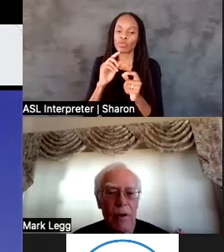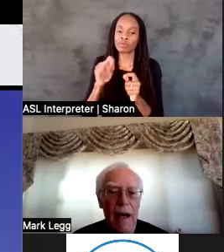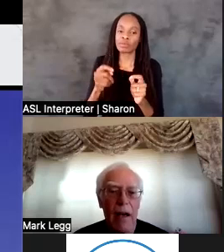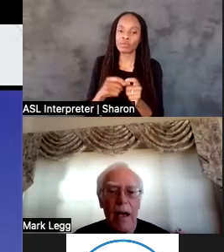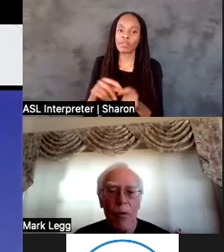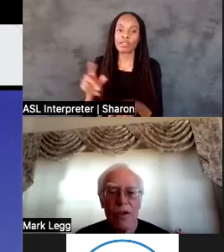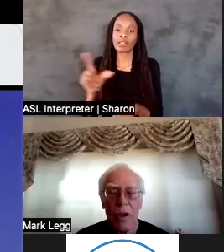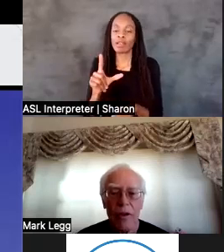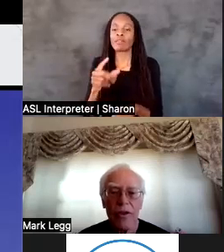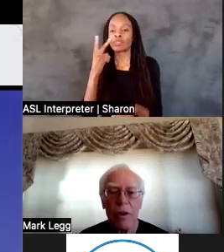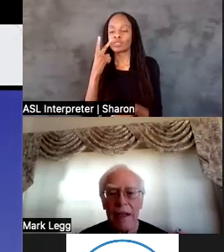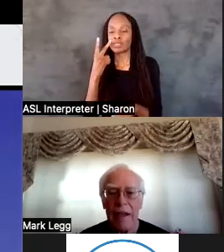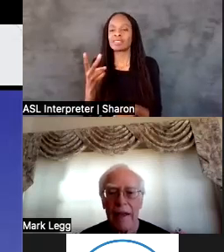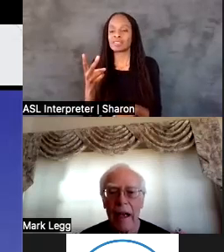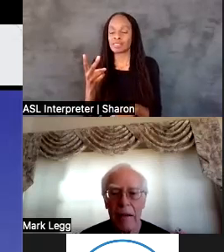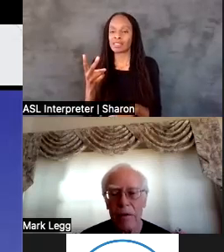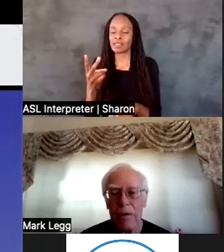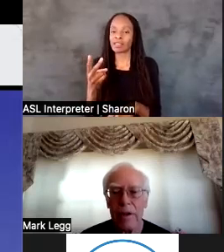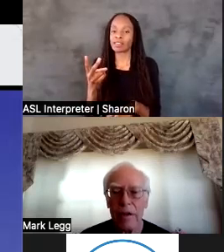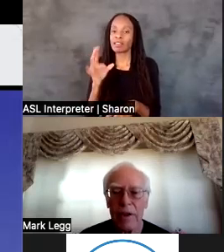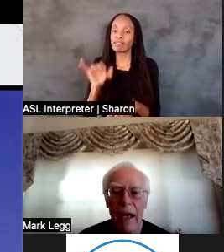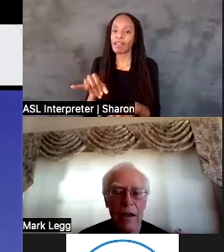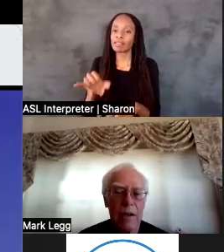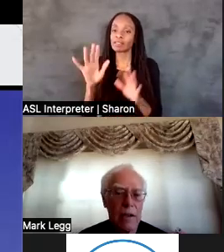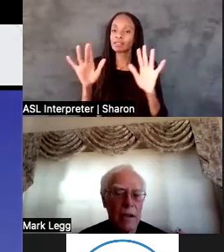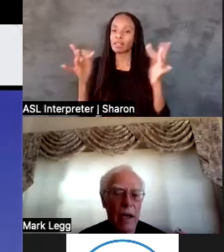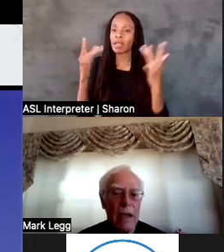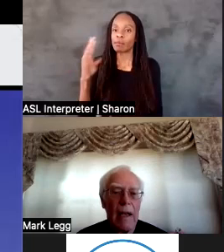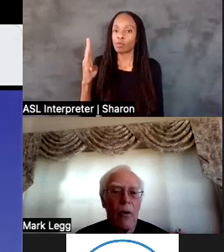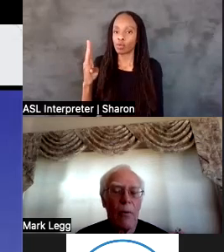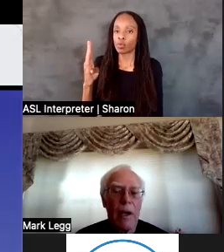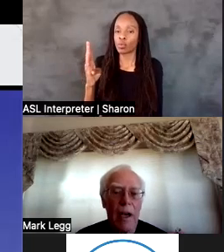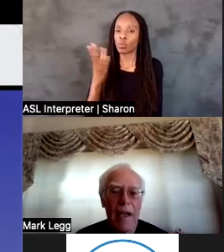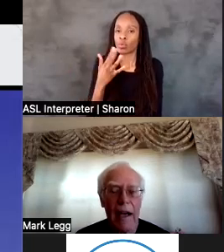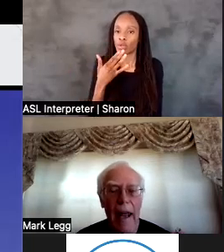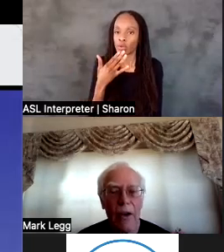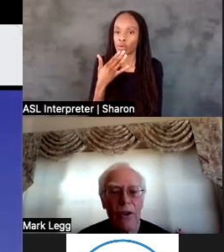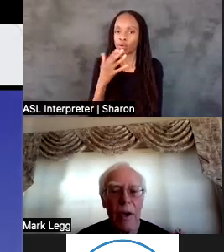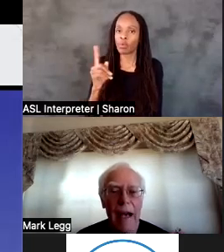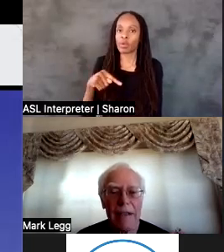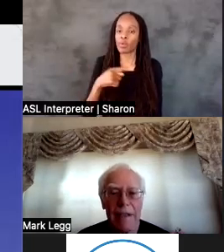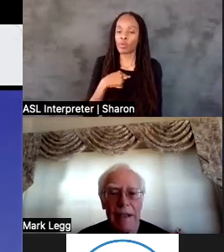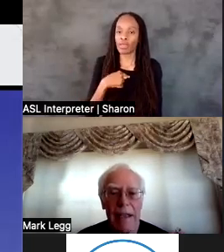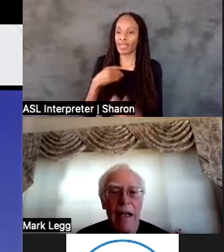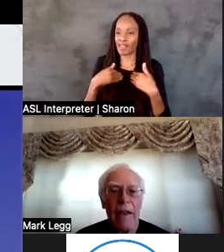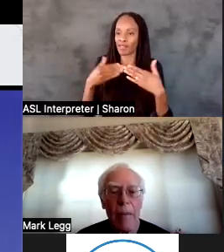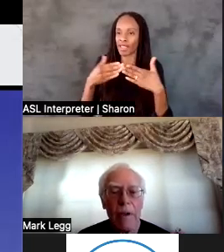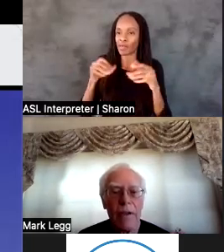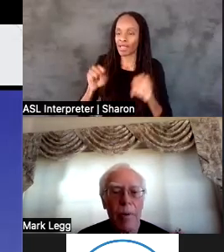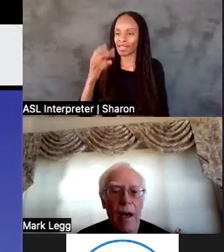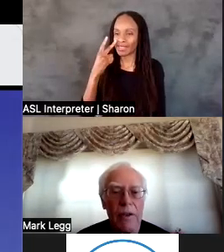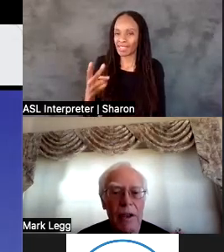seismic profile, which sort of goes obliquely, that light blue, cyan colored arc, where we cross that at an angle so we could actually see